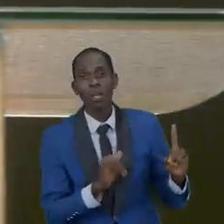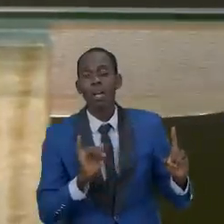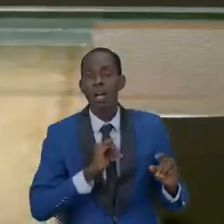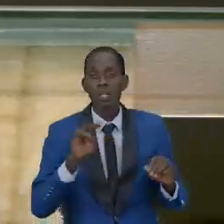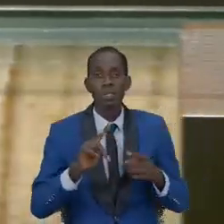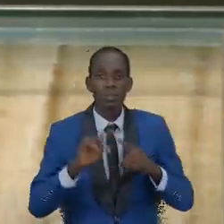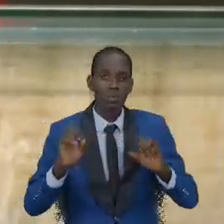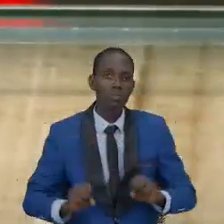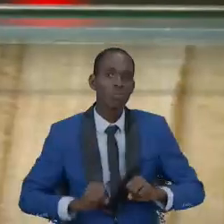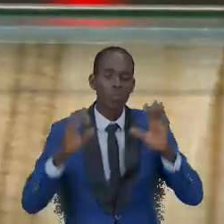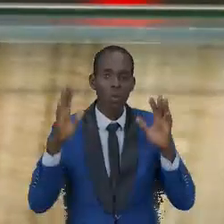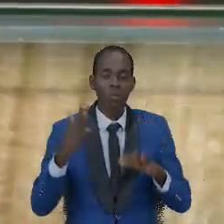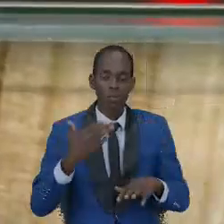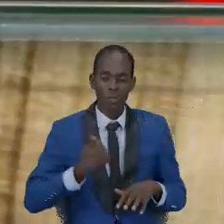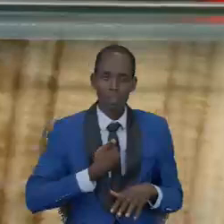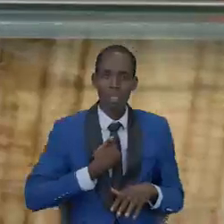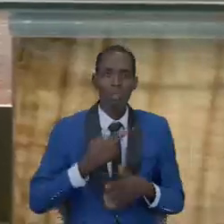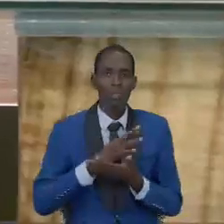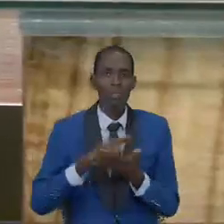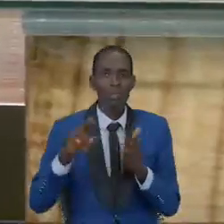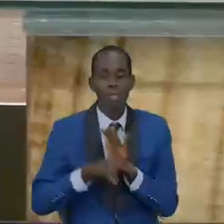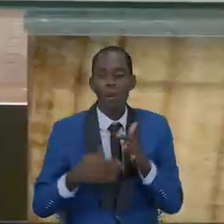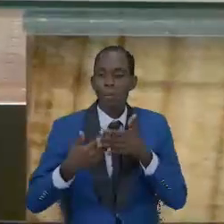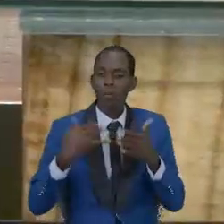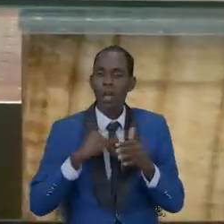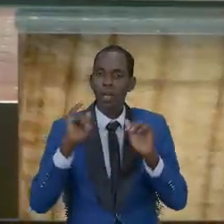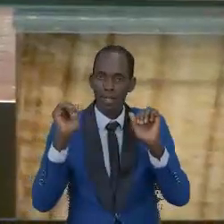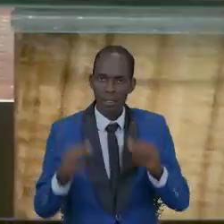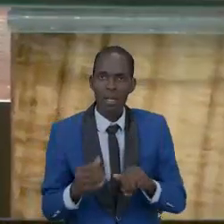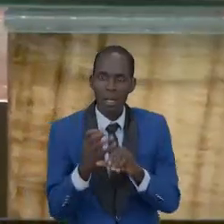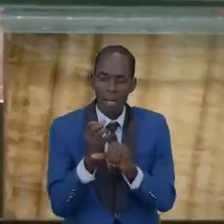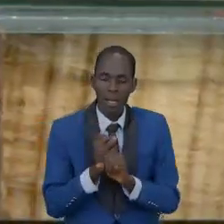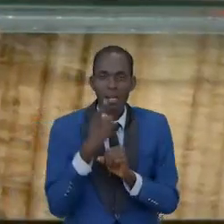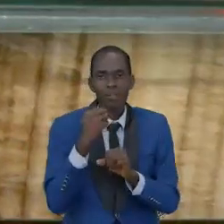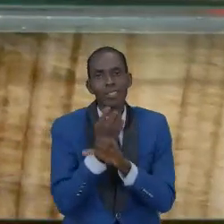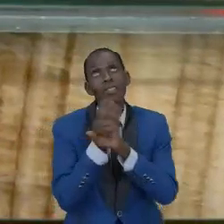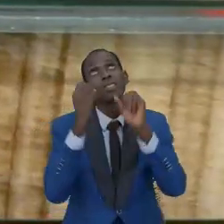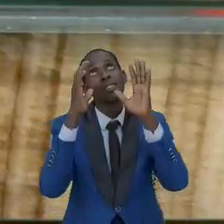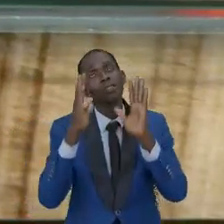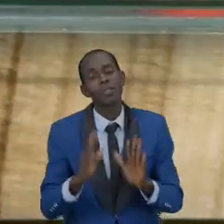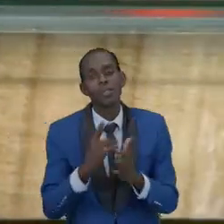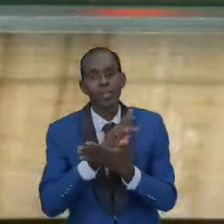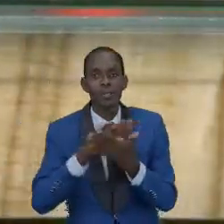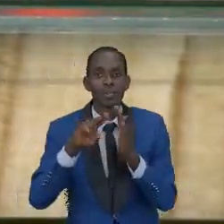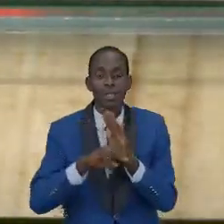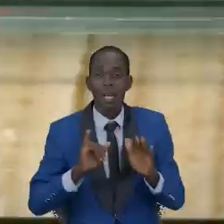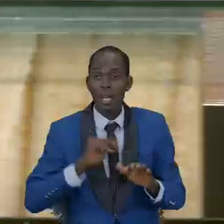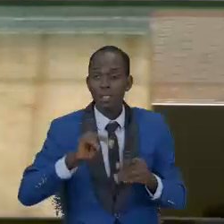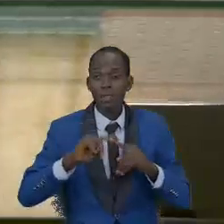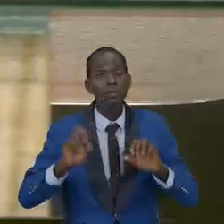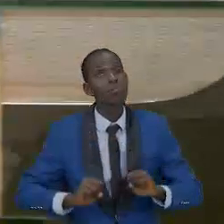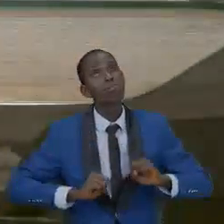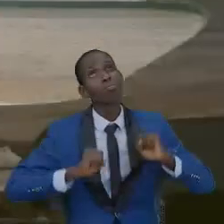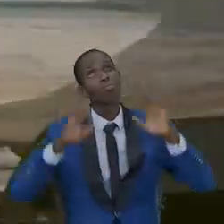the self-righteousness before I could have the Savior's righteousness. I had to give up